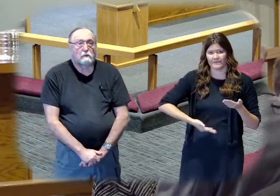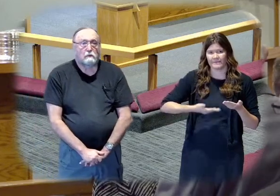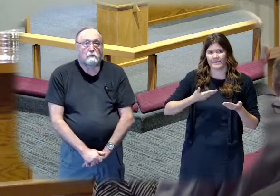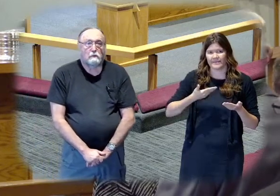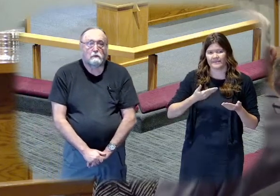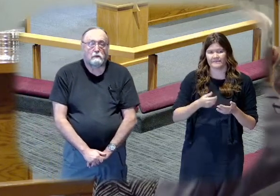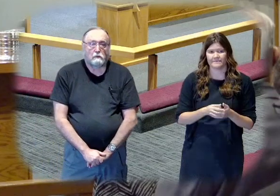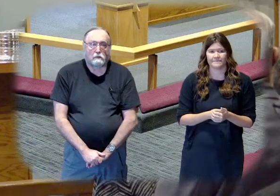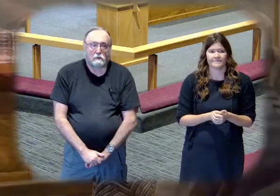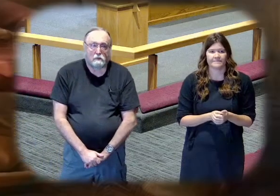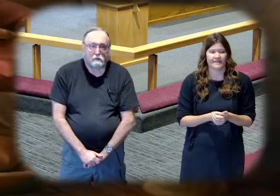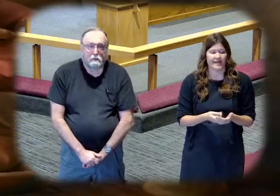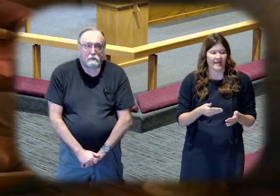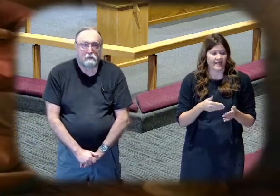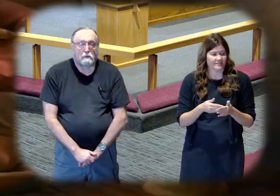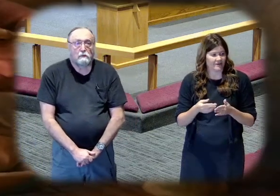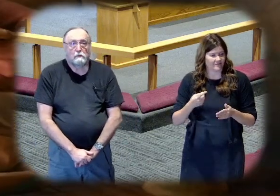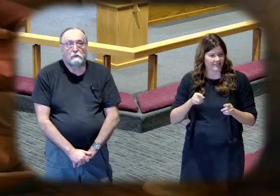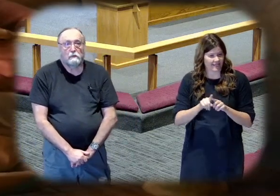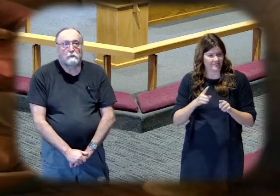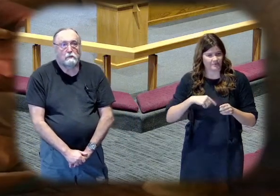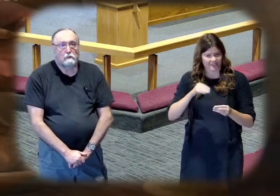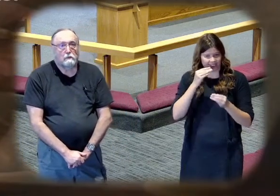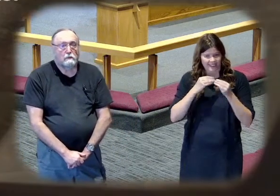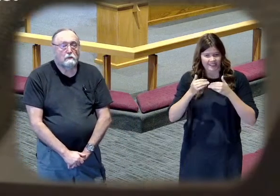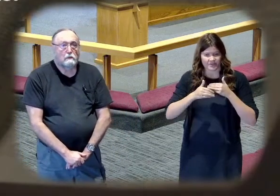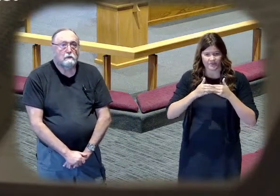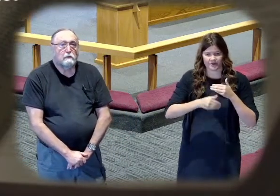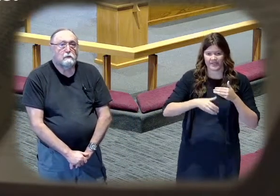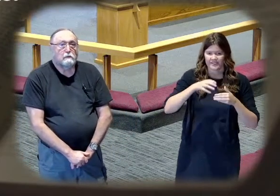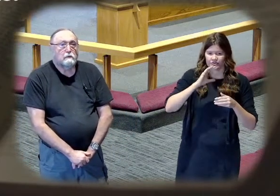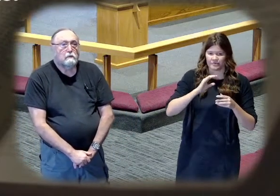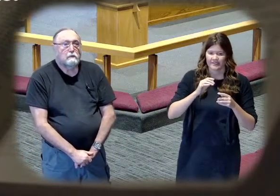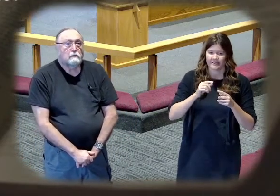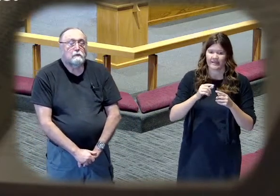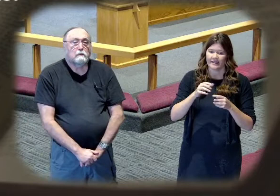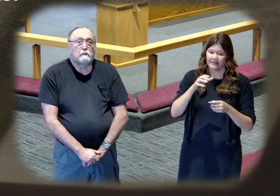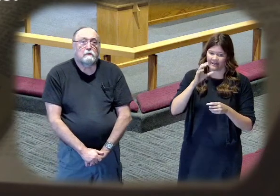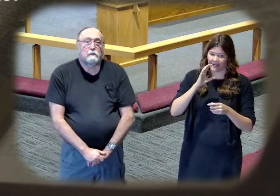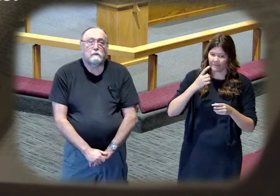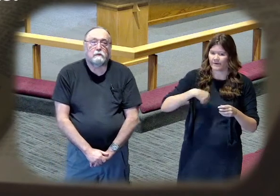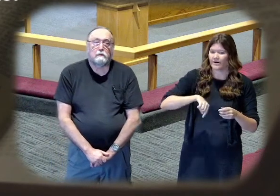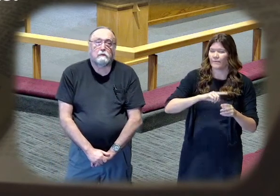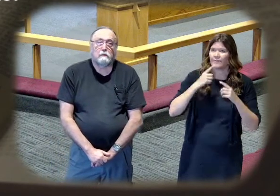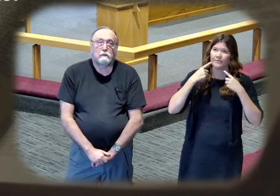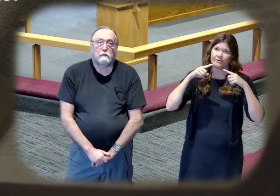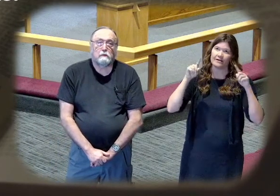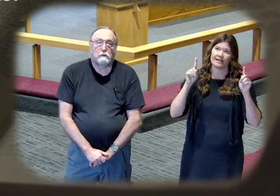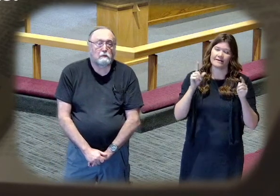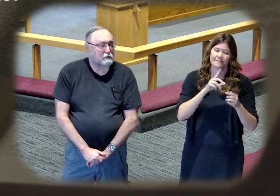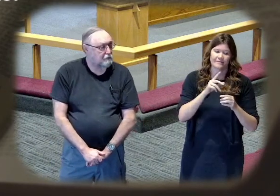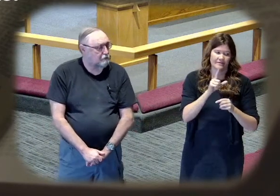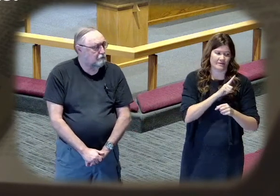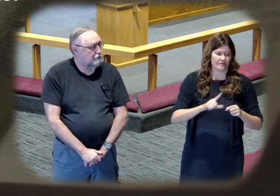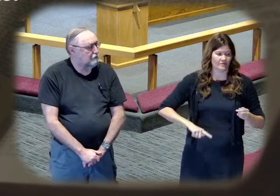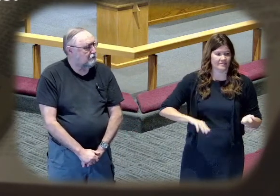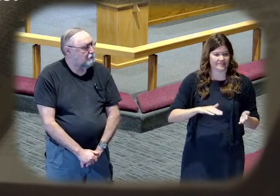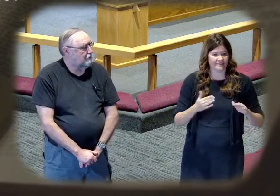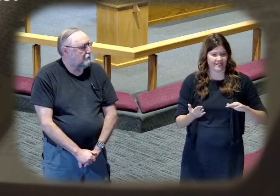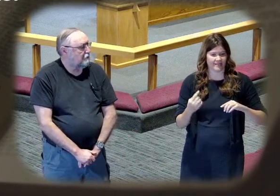me." As often as we eat this bread and drink this cup, we proclaim the Lord's death until he